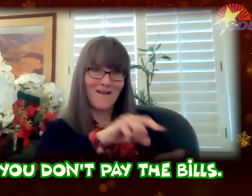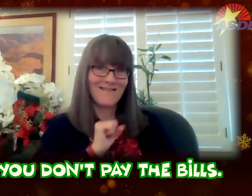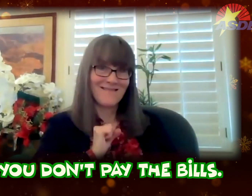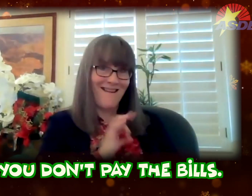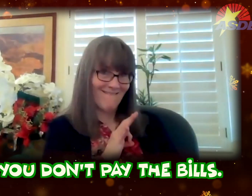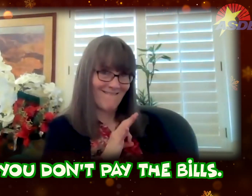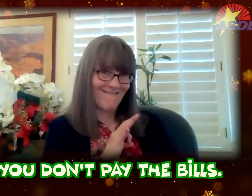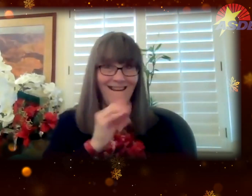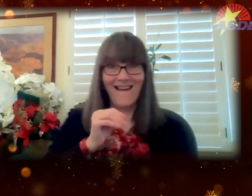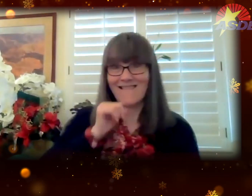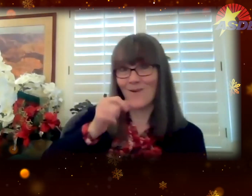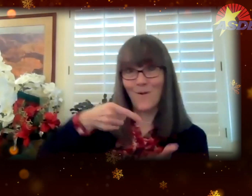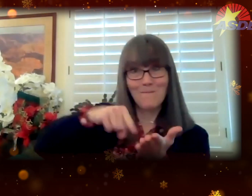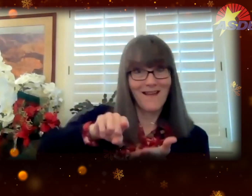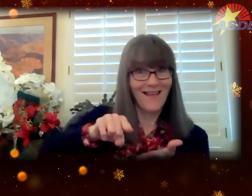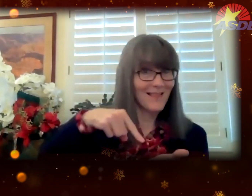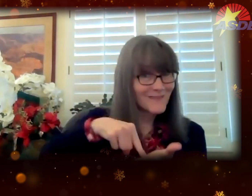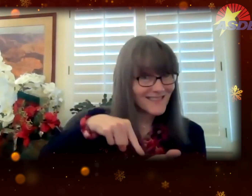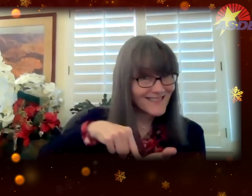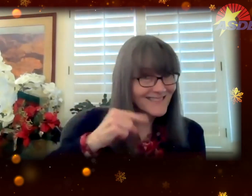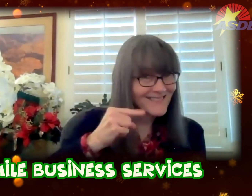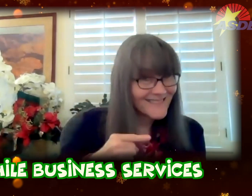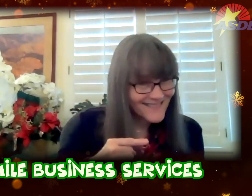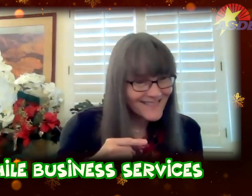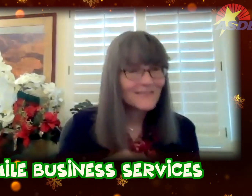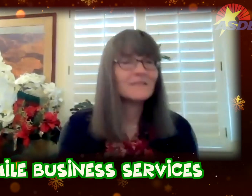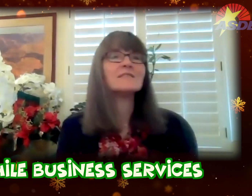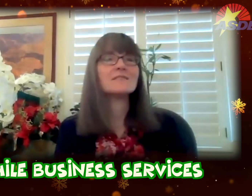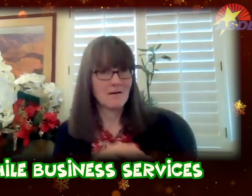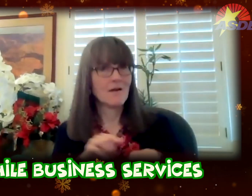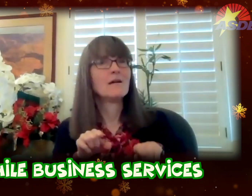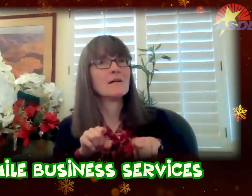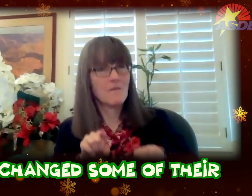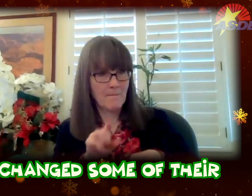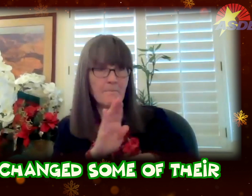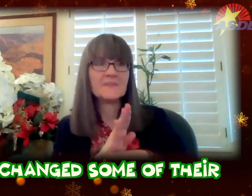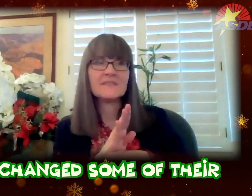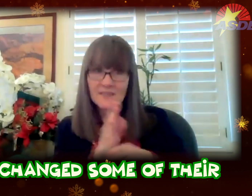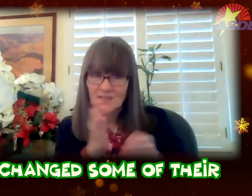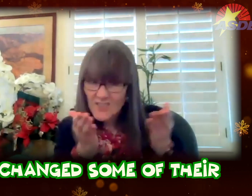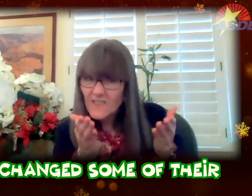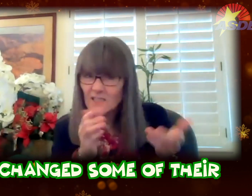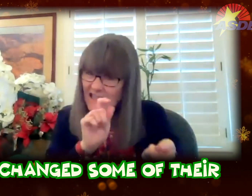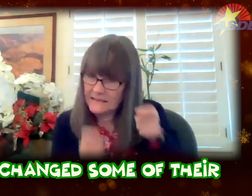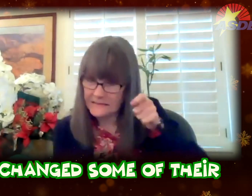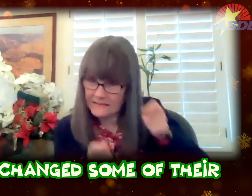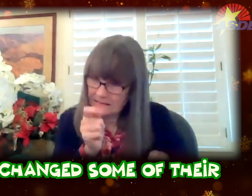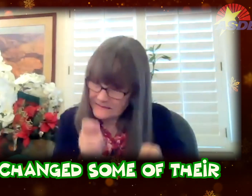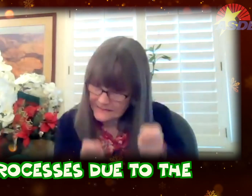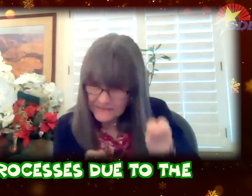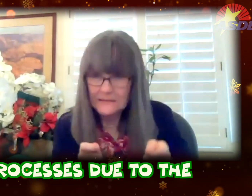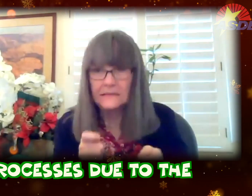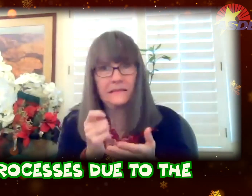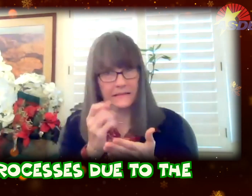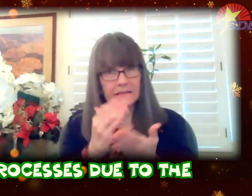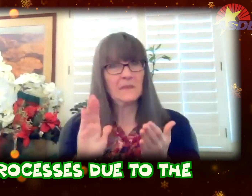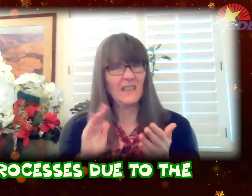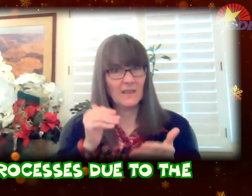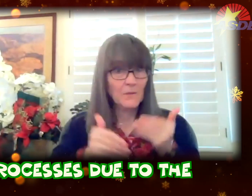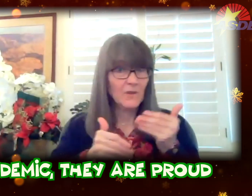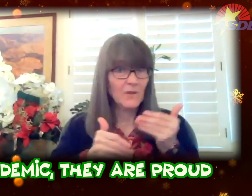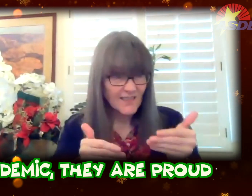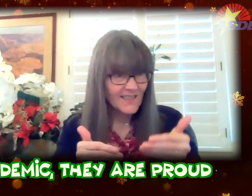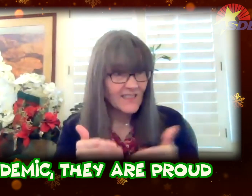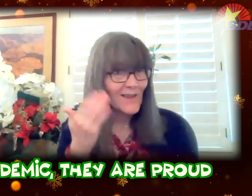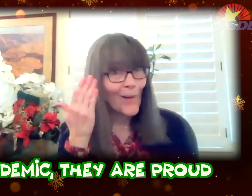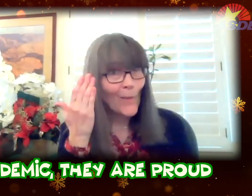and you don't pay the bills. While business services has changed some of their processes due to